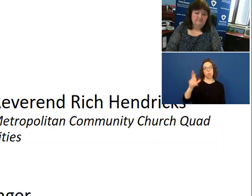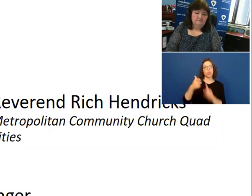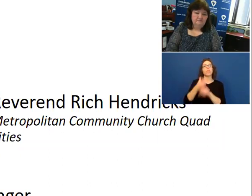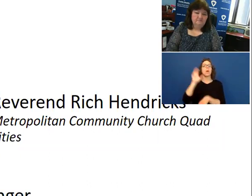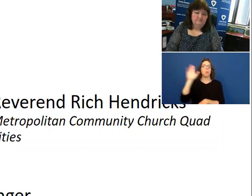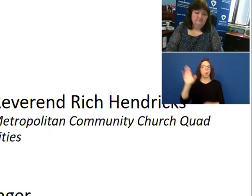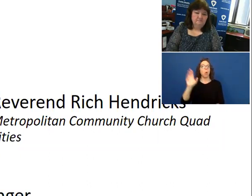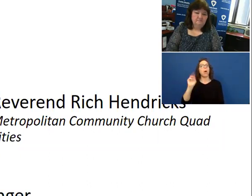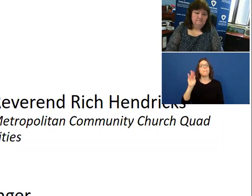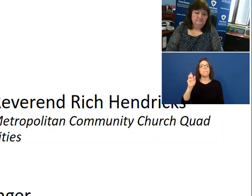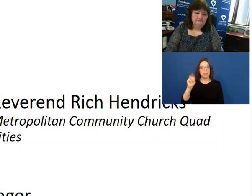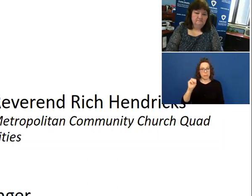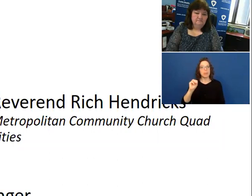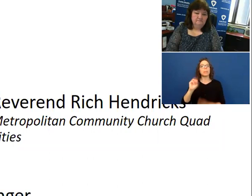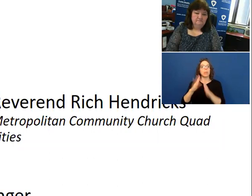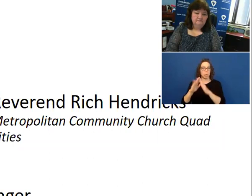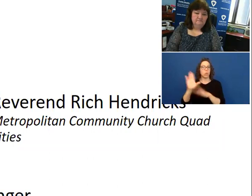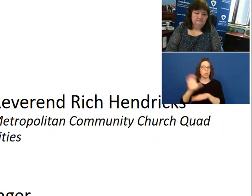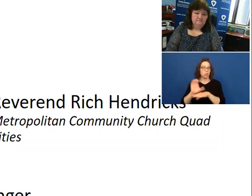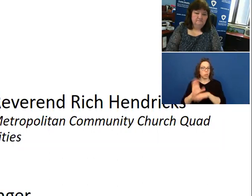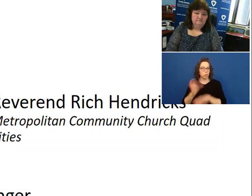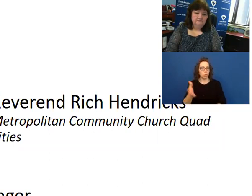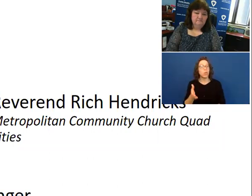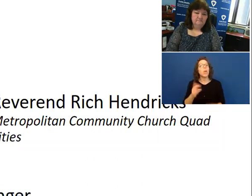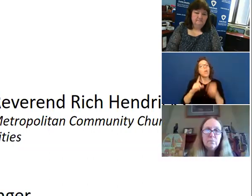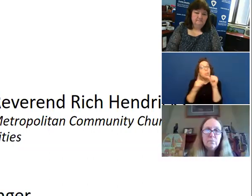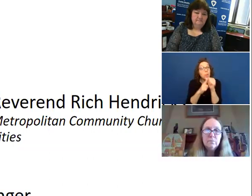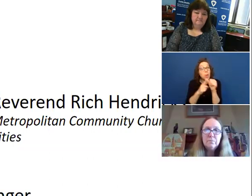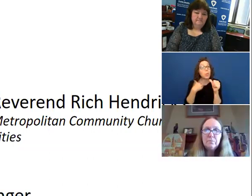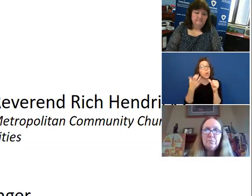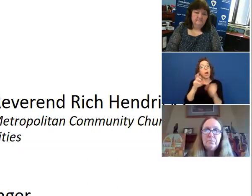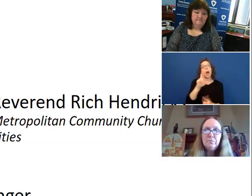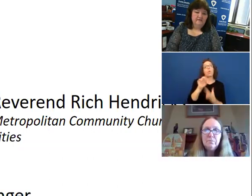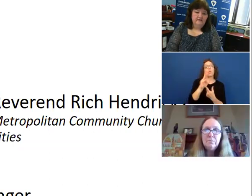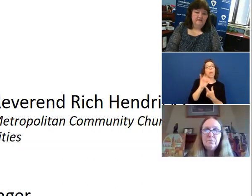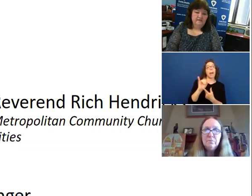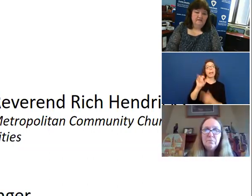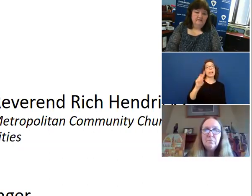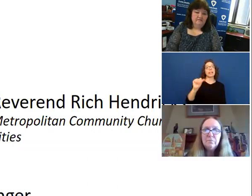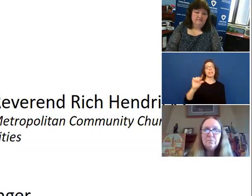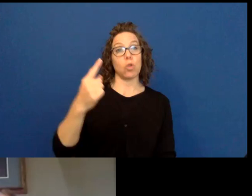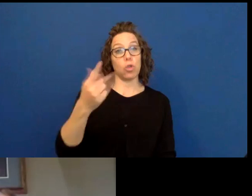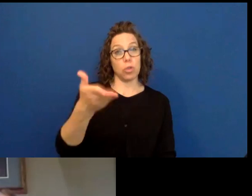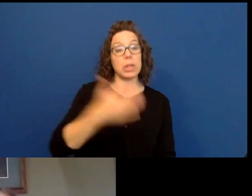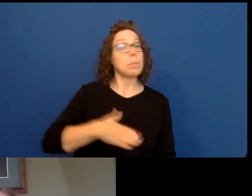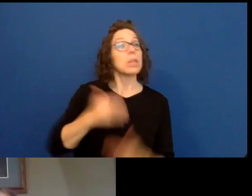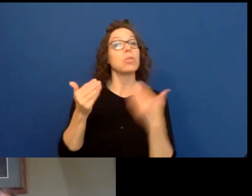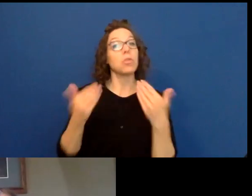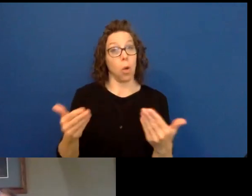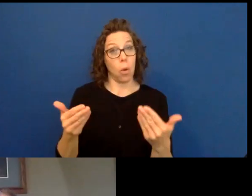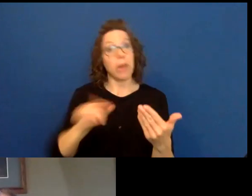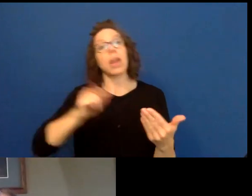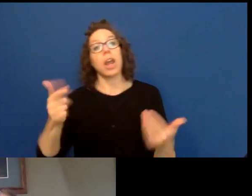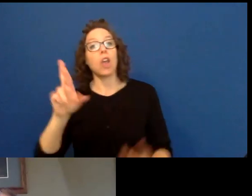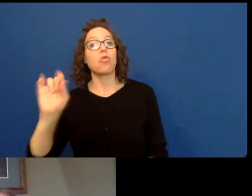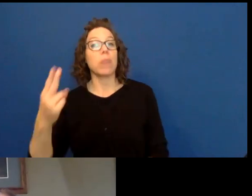of the Quad Cities. So first, we would like to hear from Rabbi Linda. Rabbi Linda, please go ahead, and then Rich, we can also